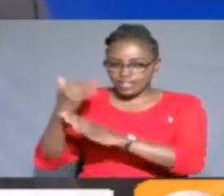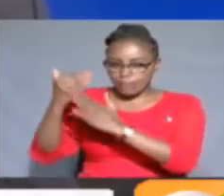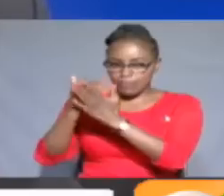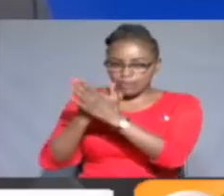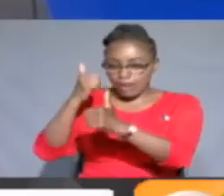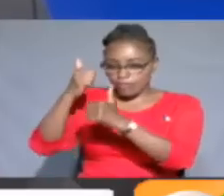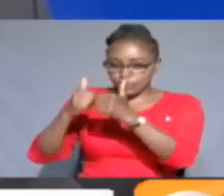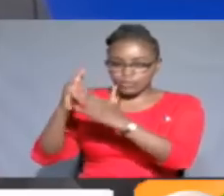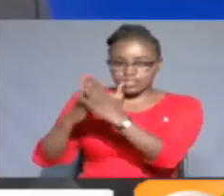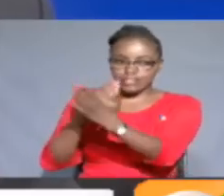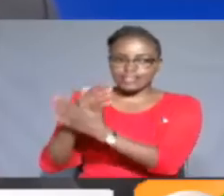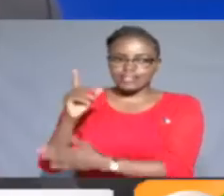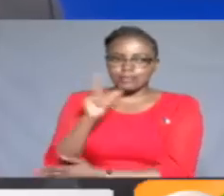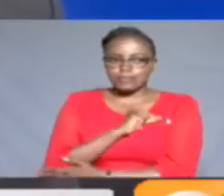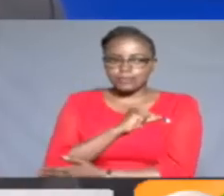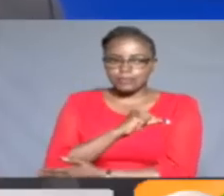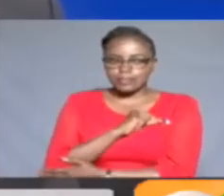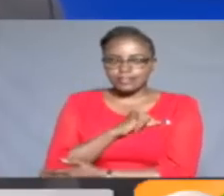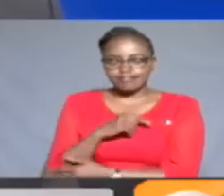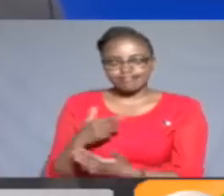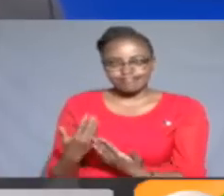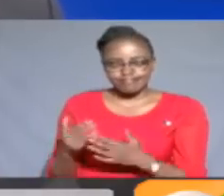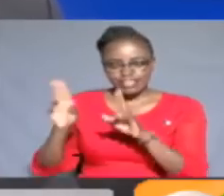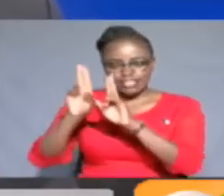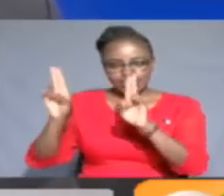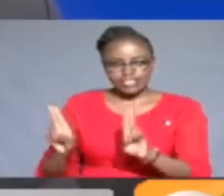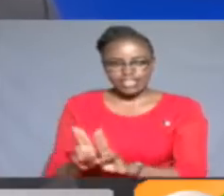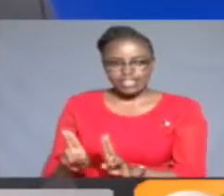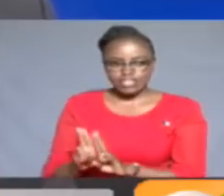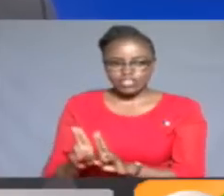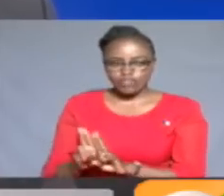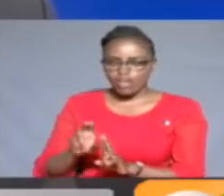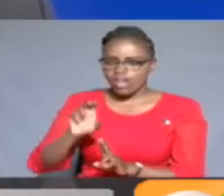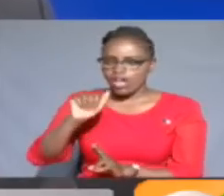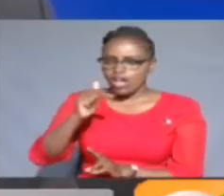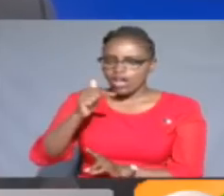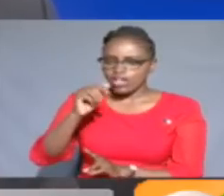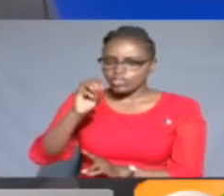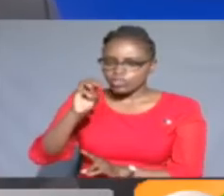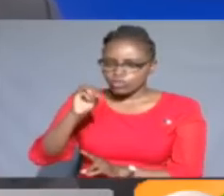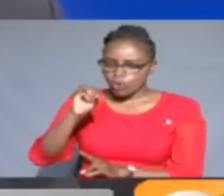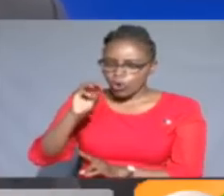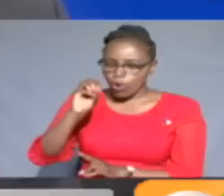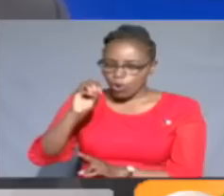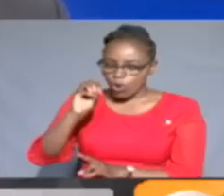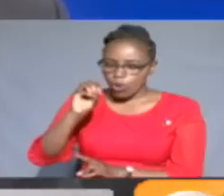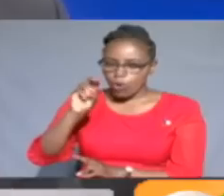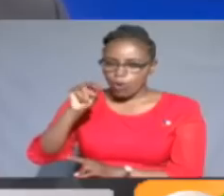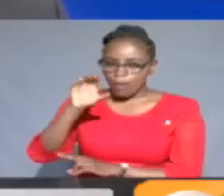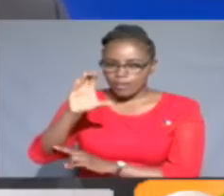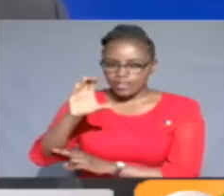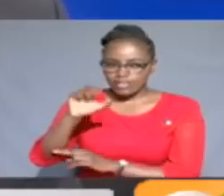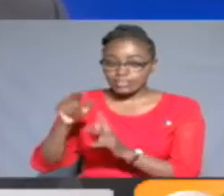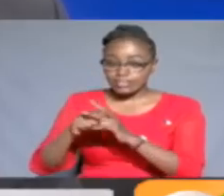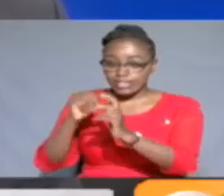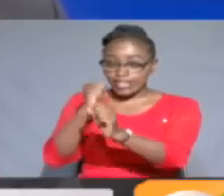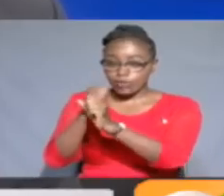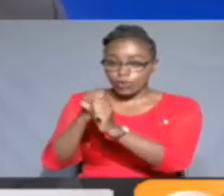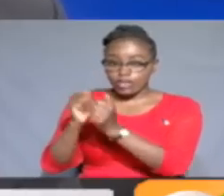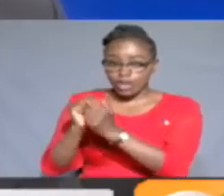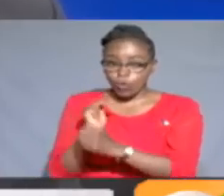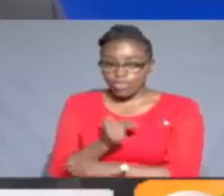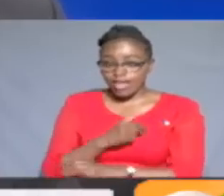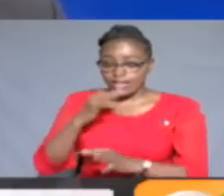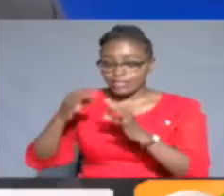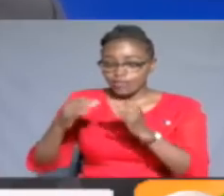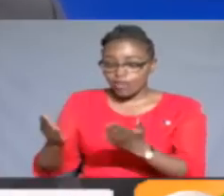suggested. As far as that, International Atomic Energy Agency even had actually started working with us if we